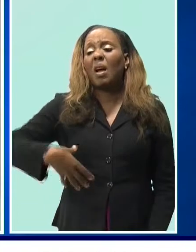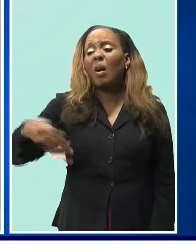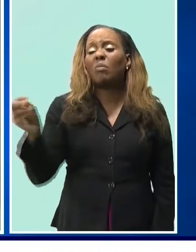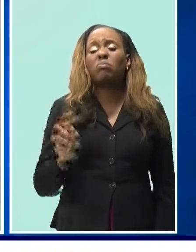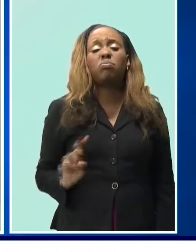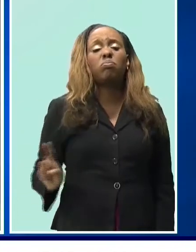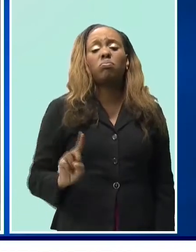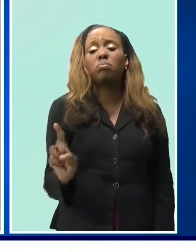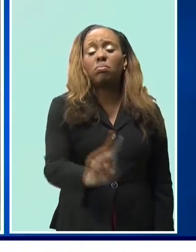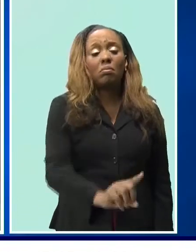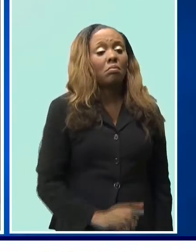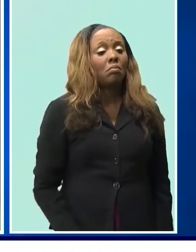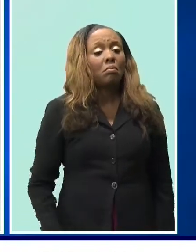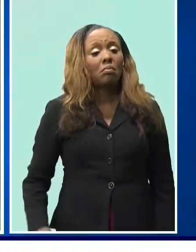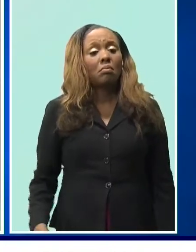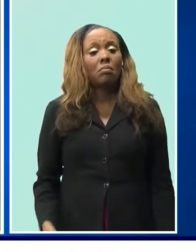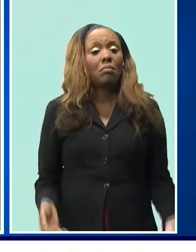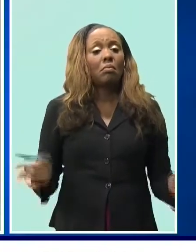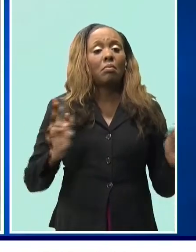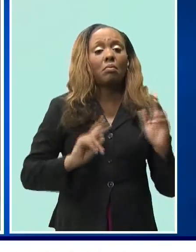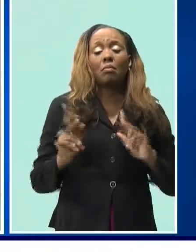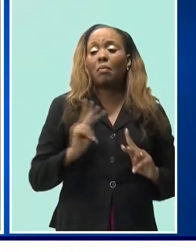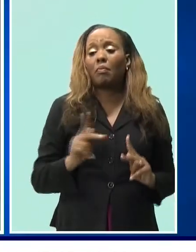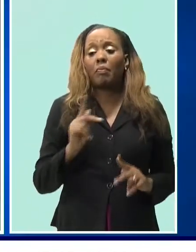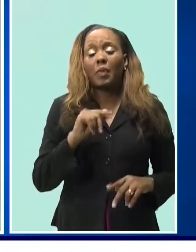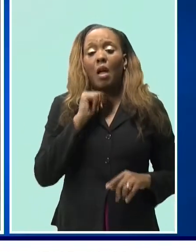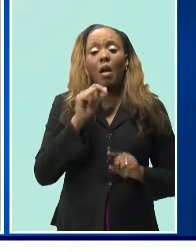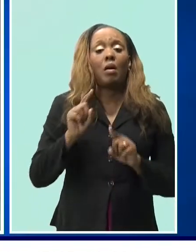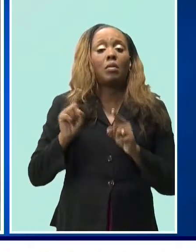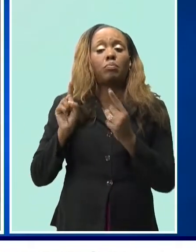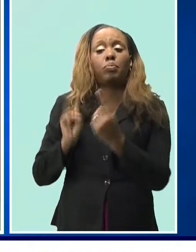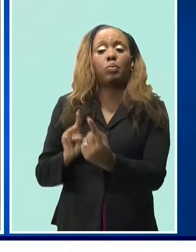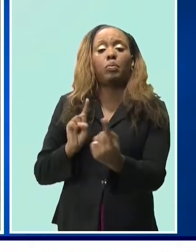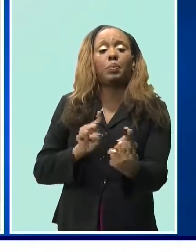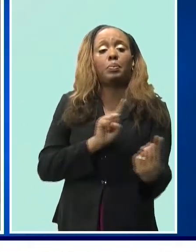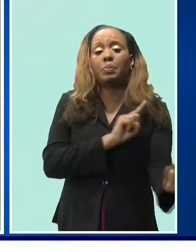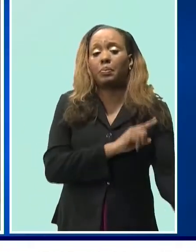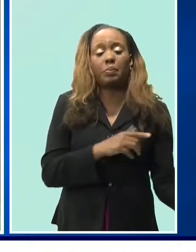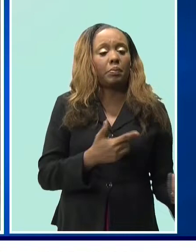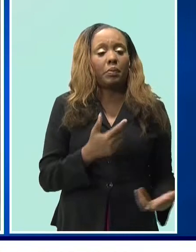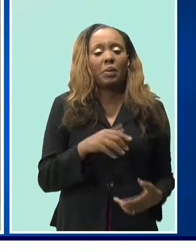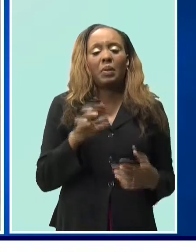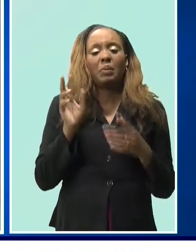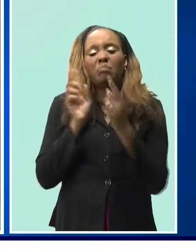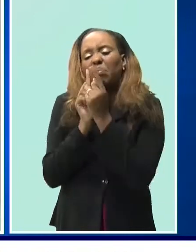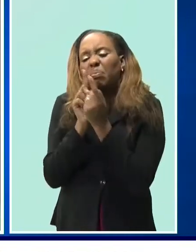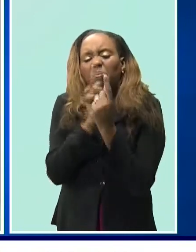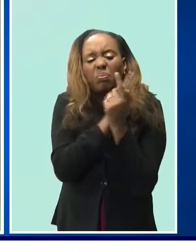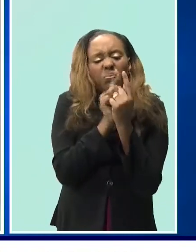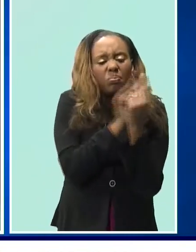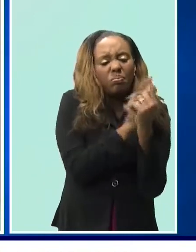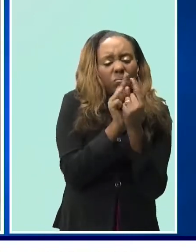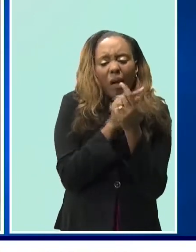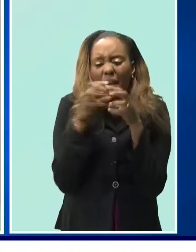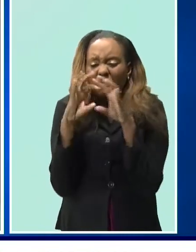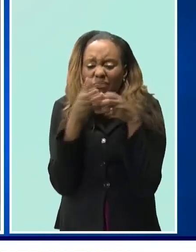who are unnecessarily close and not practicing social distancing. And there seems to